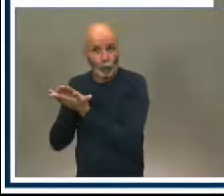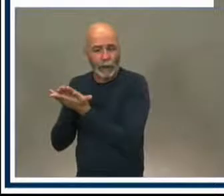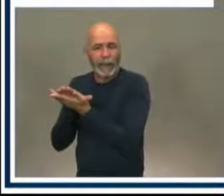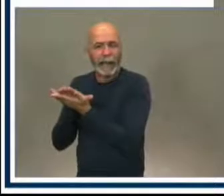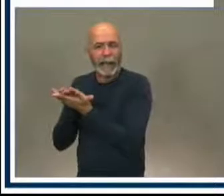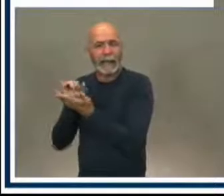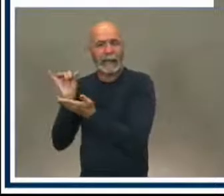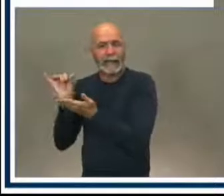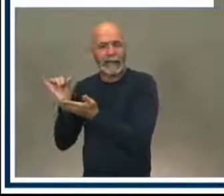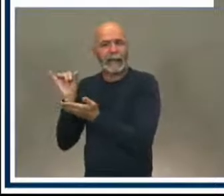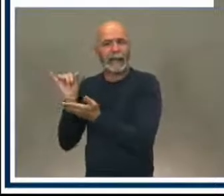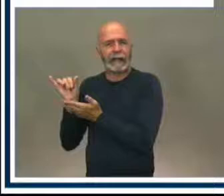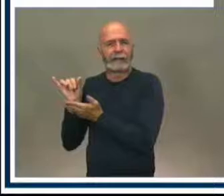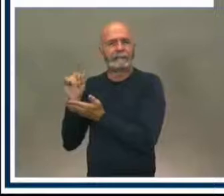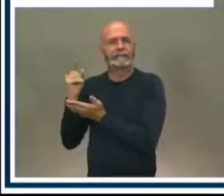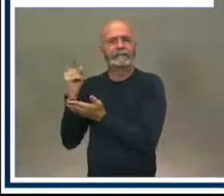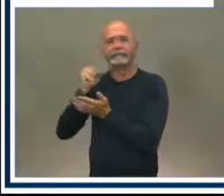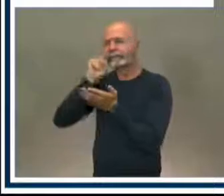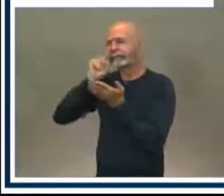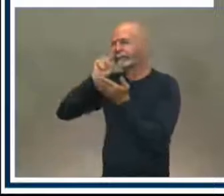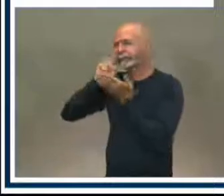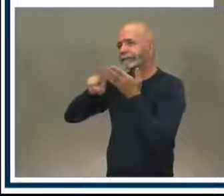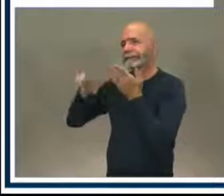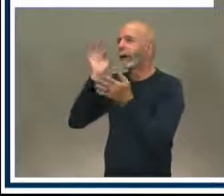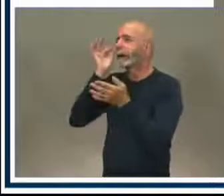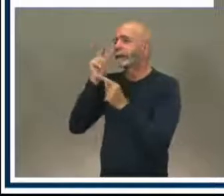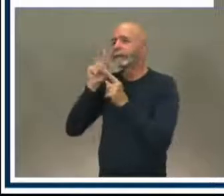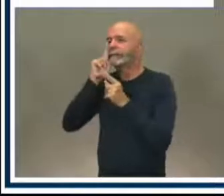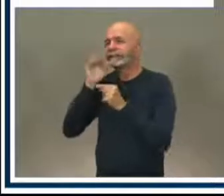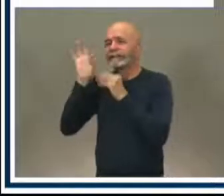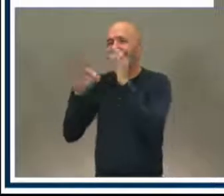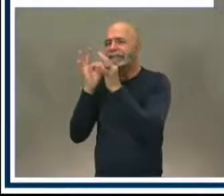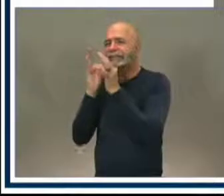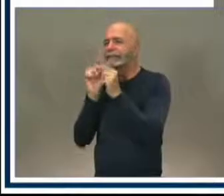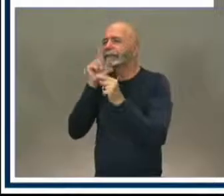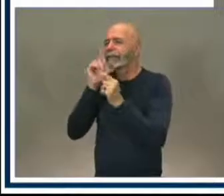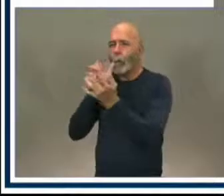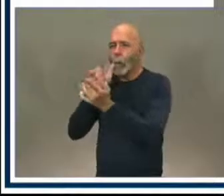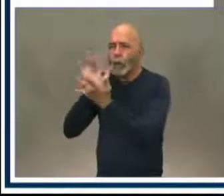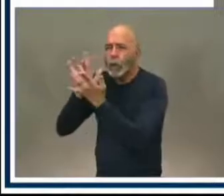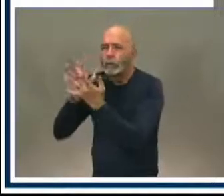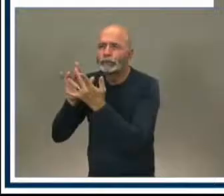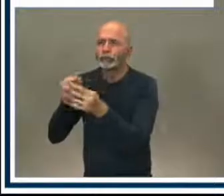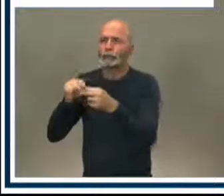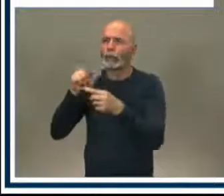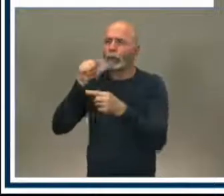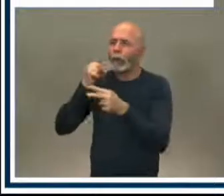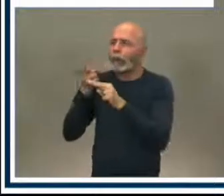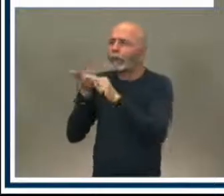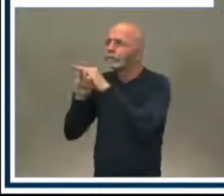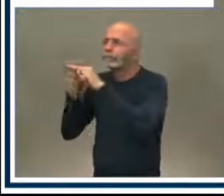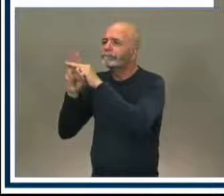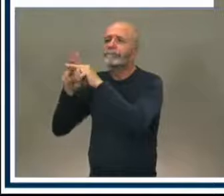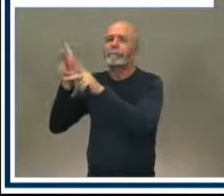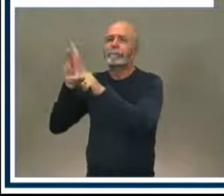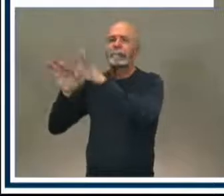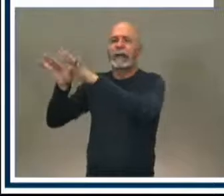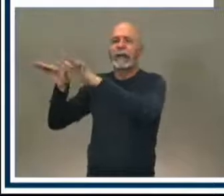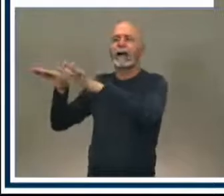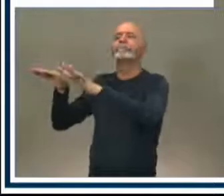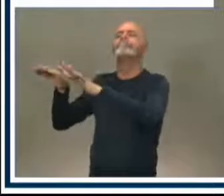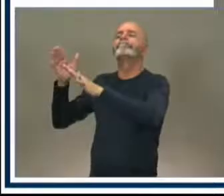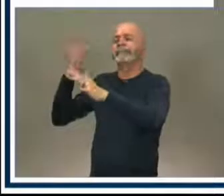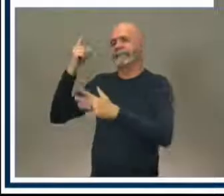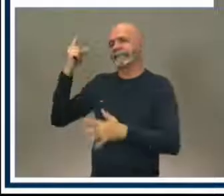we test all those classroom contacts. If we start to get secondary cases from that testing, that's at a point where we're saying we now have evidence